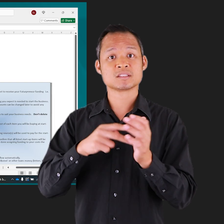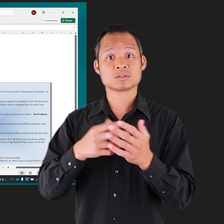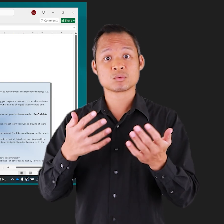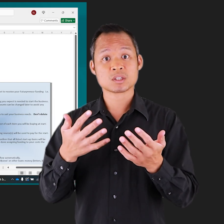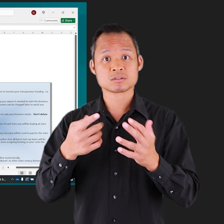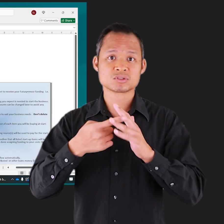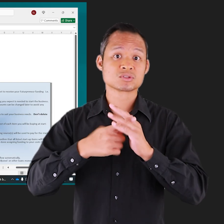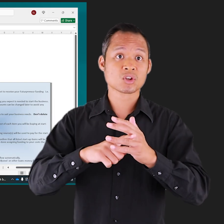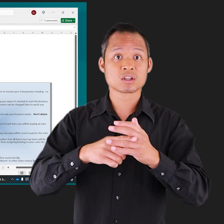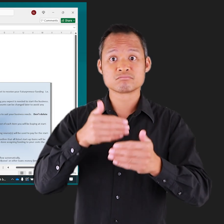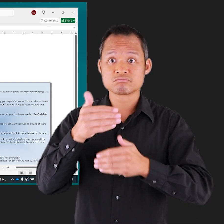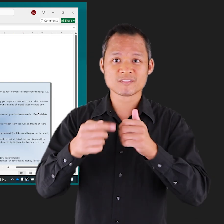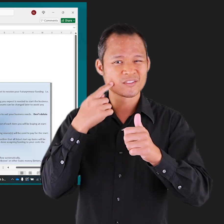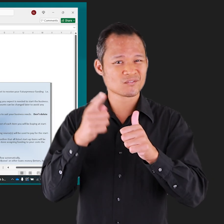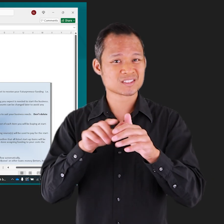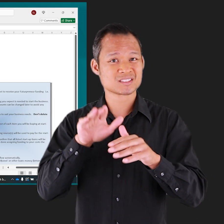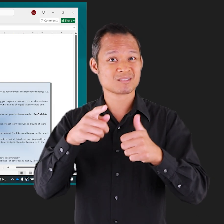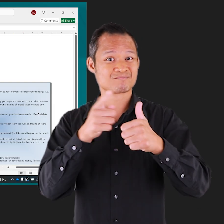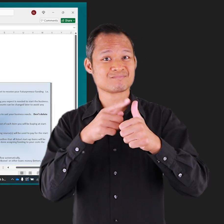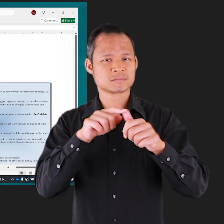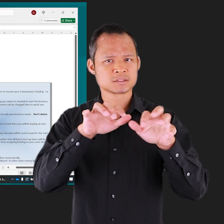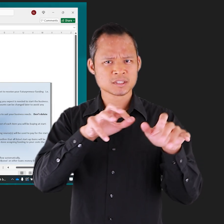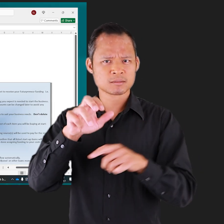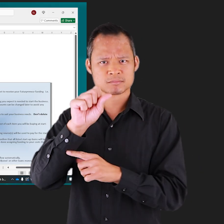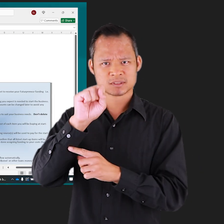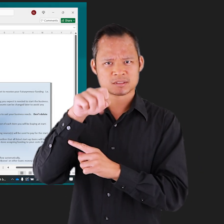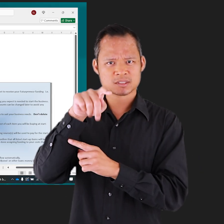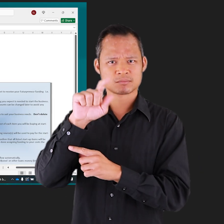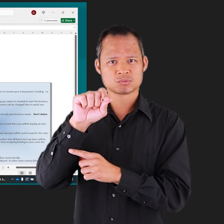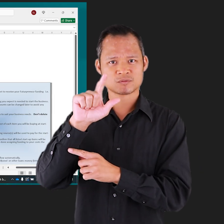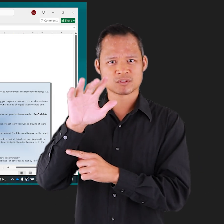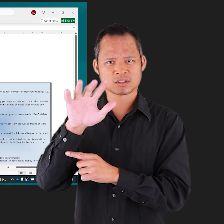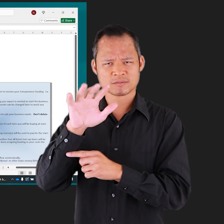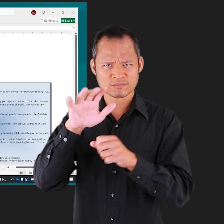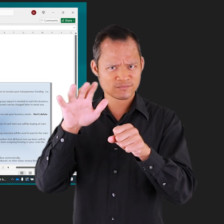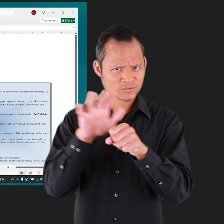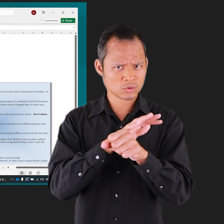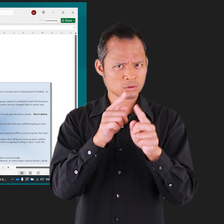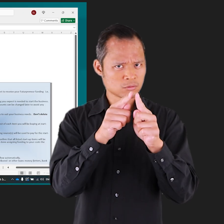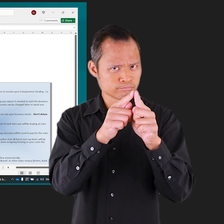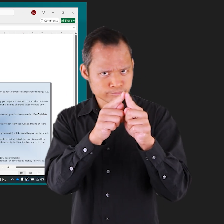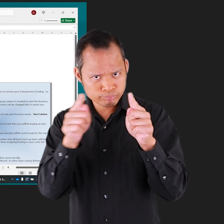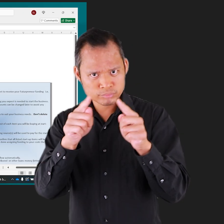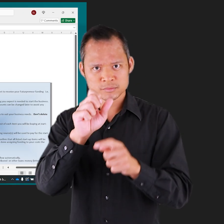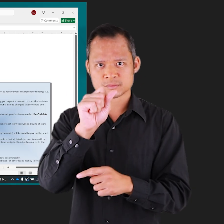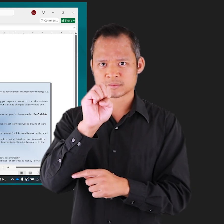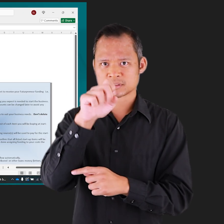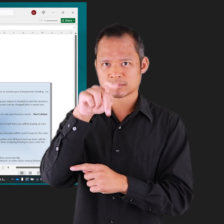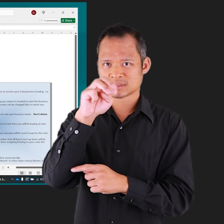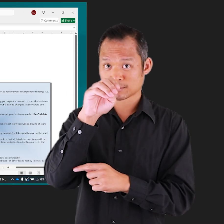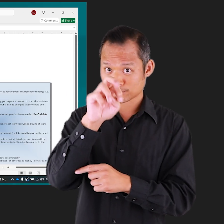2025, a safe starting time in step 1 would be to write in September 2025. Fill this